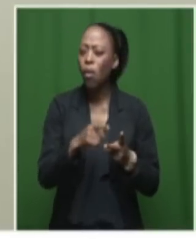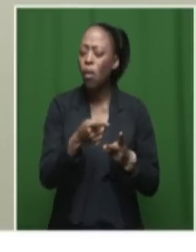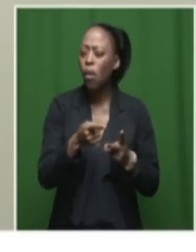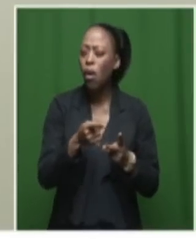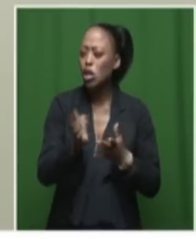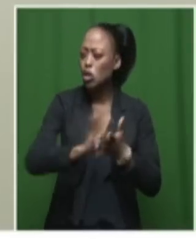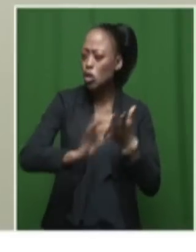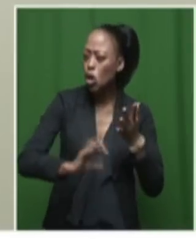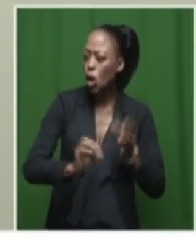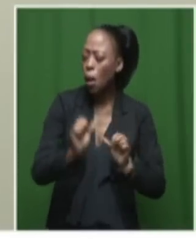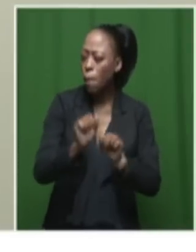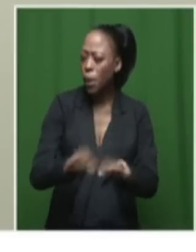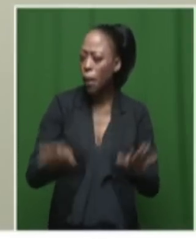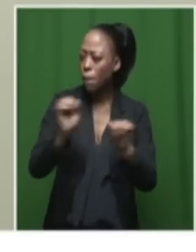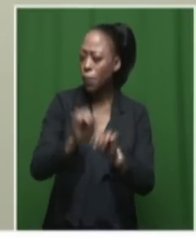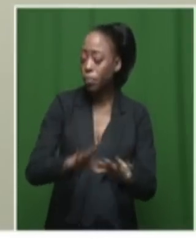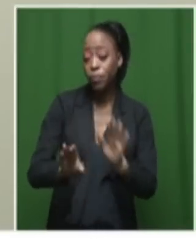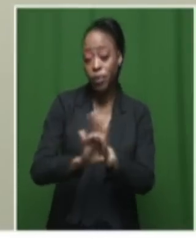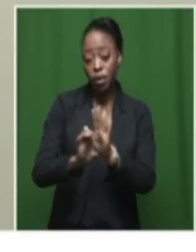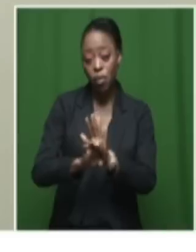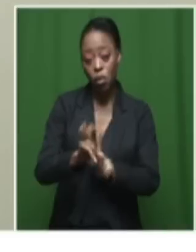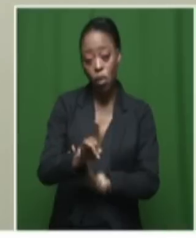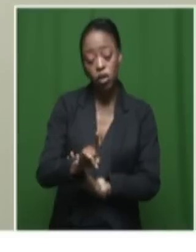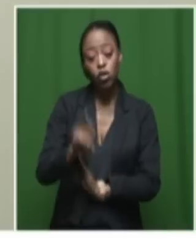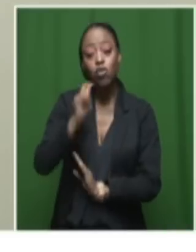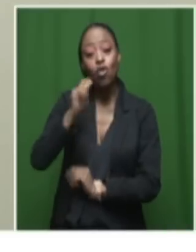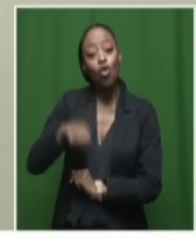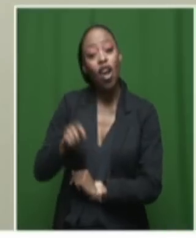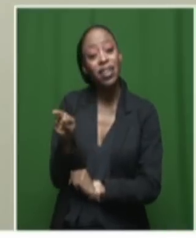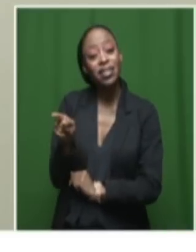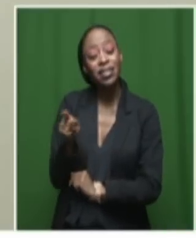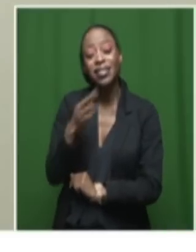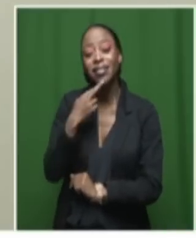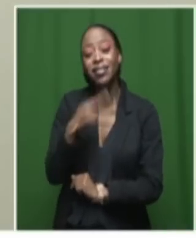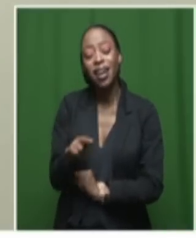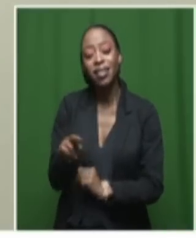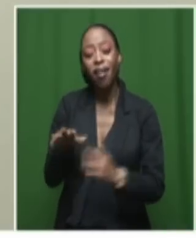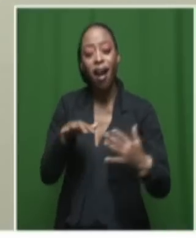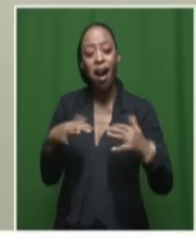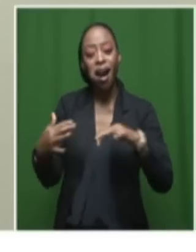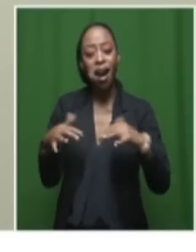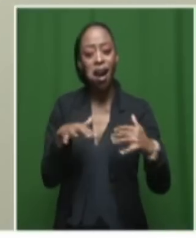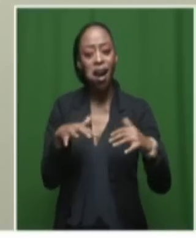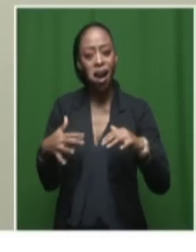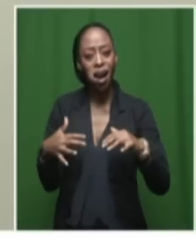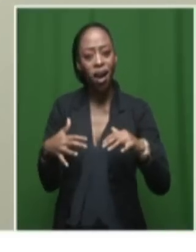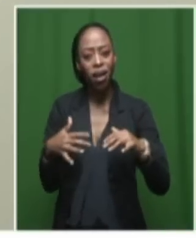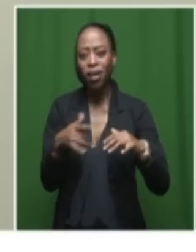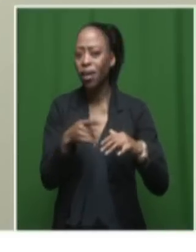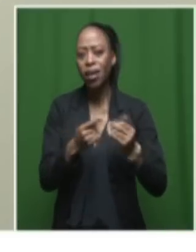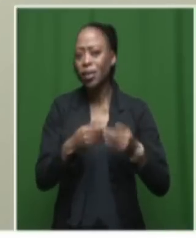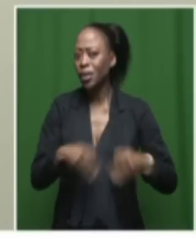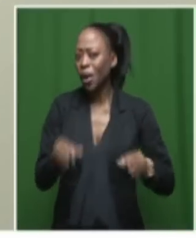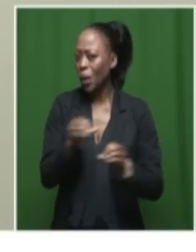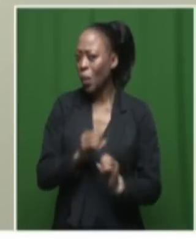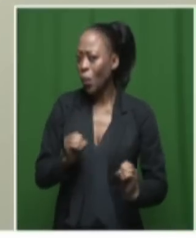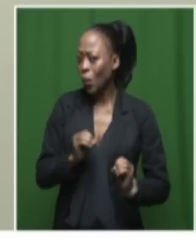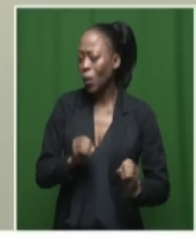mean, I'll give you the example of the Ukraine-Russia conflict as one, but also